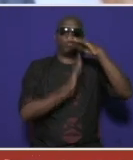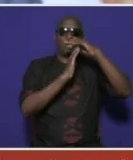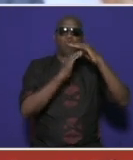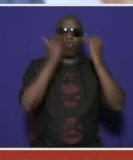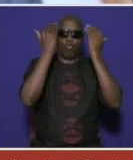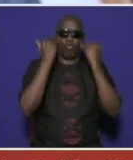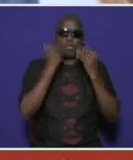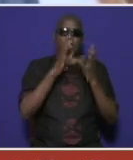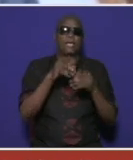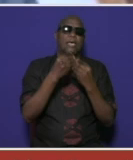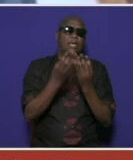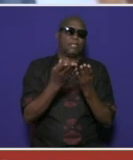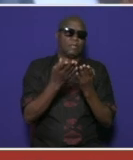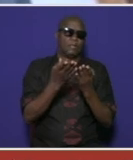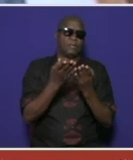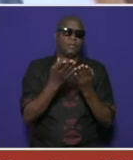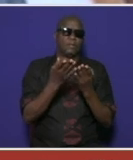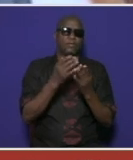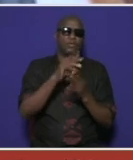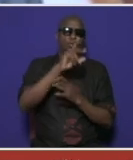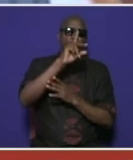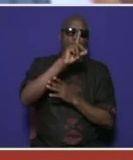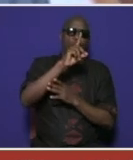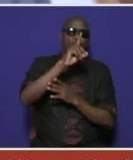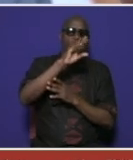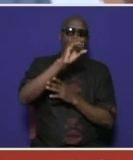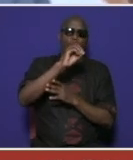and granted Dominico that land.